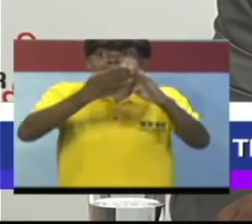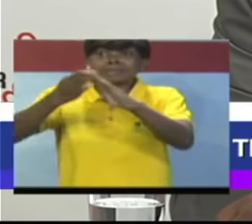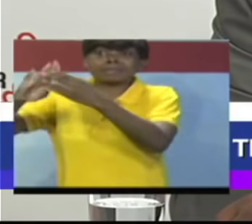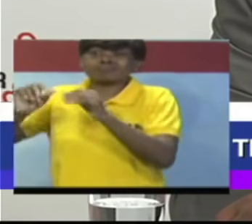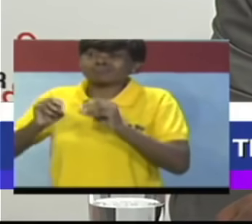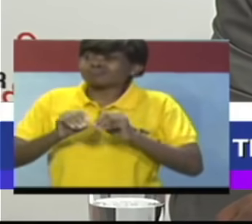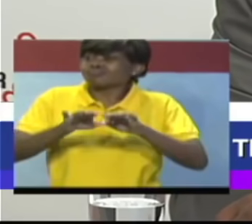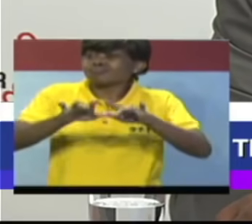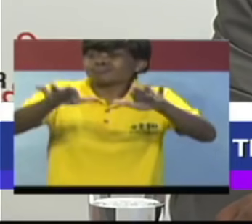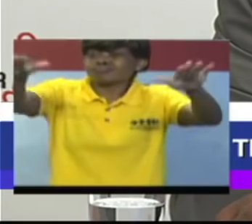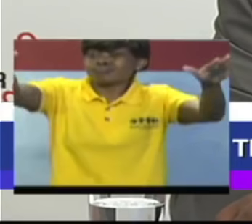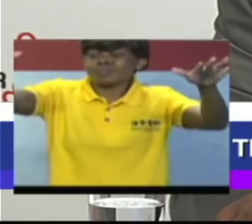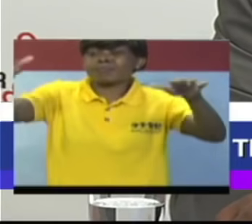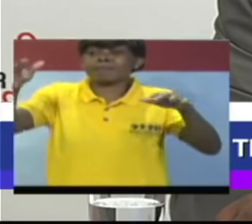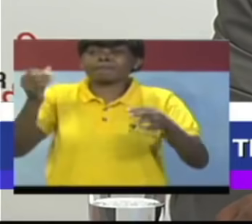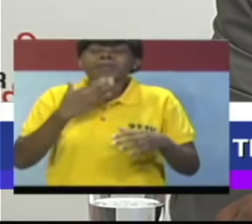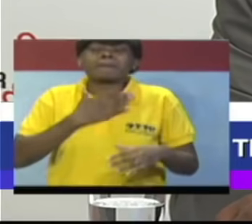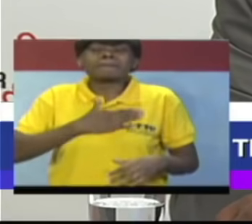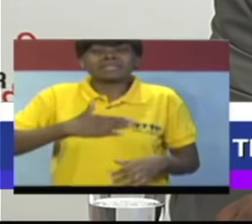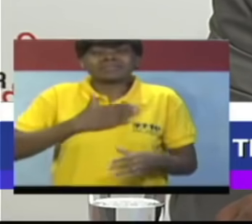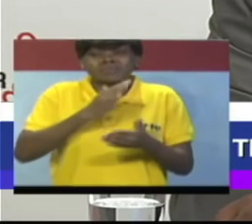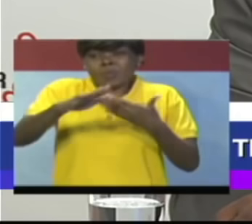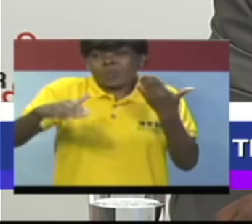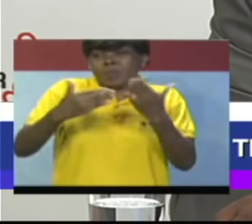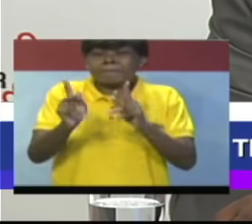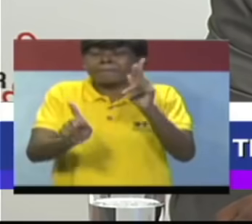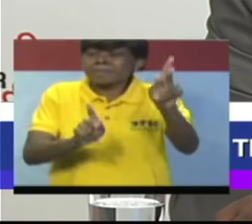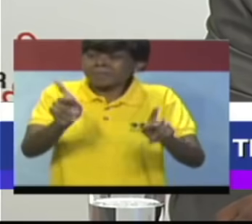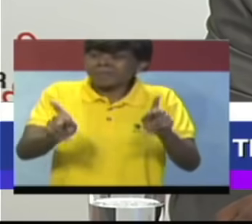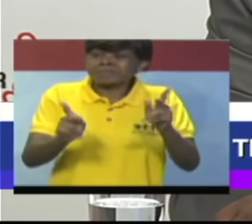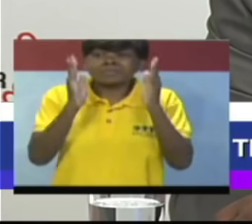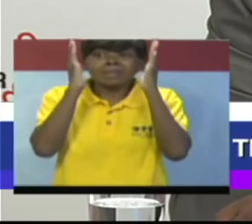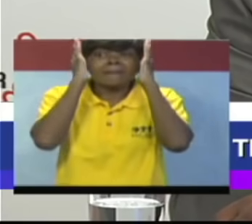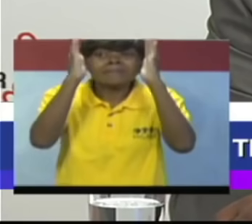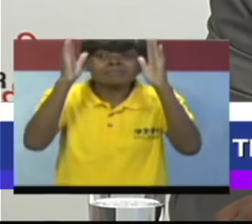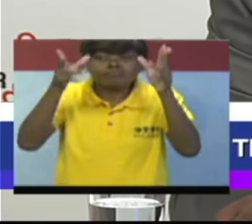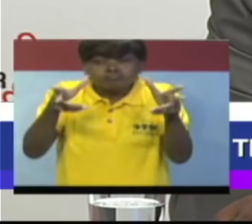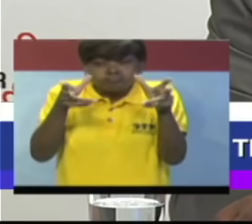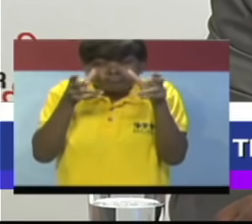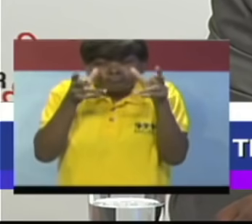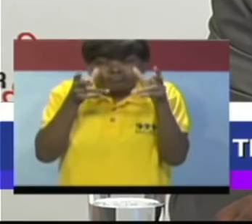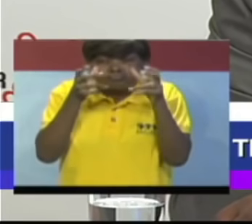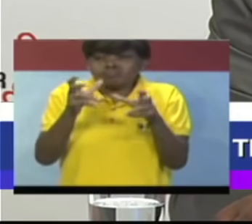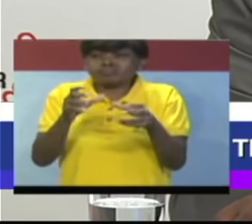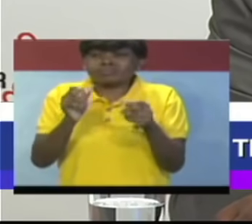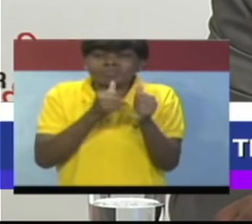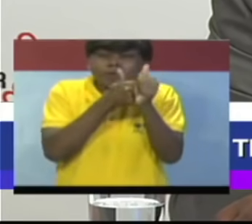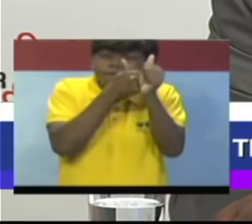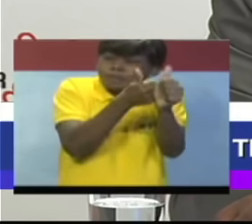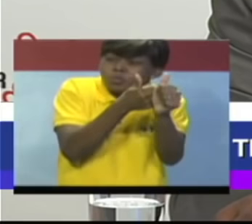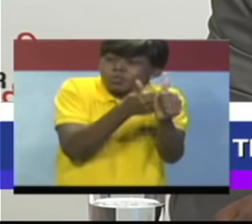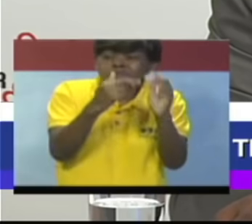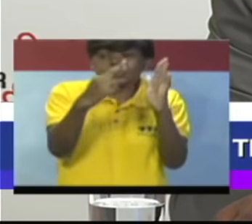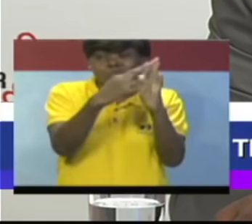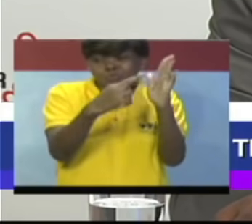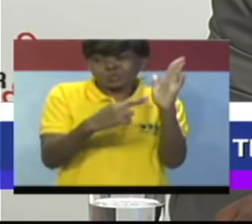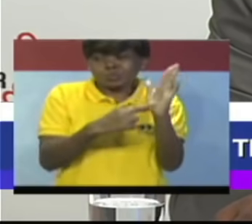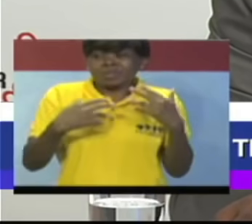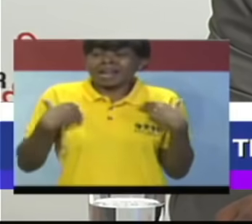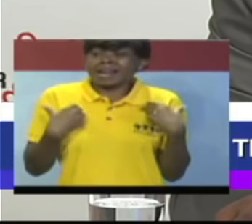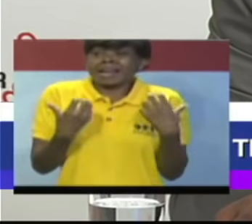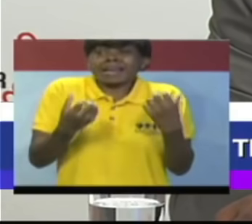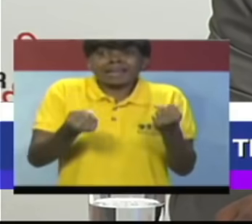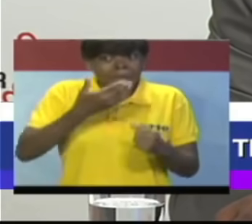we need to be additionally aware, additionally conscious, and additionally stringent in adhering to our public health